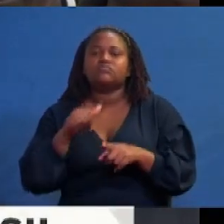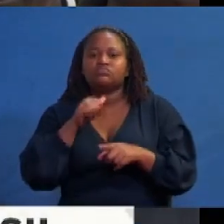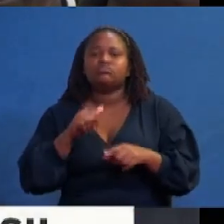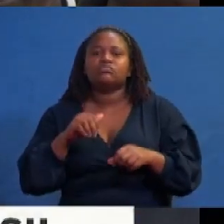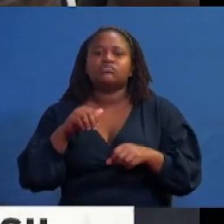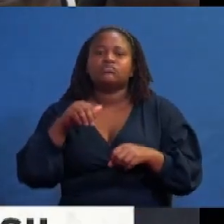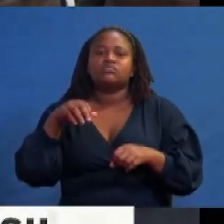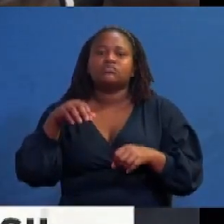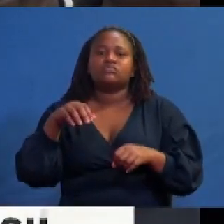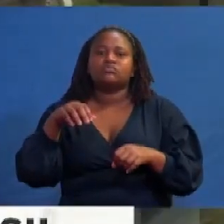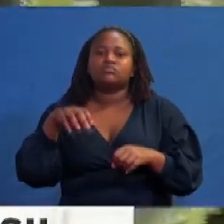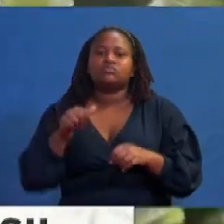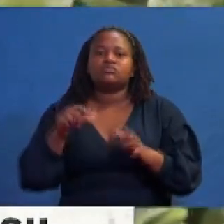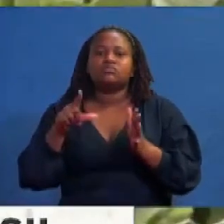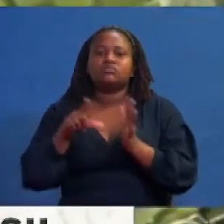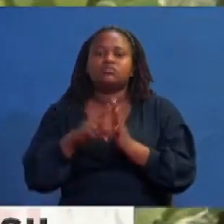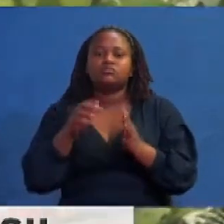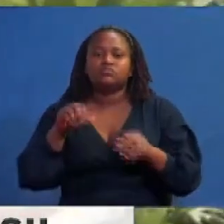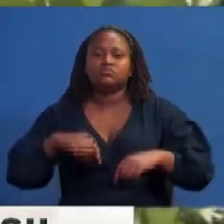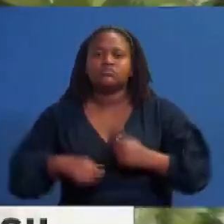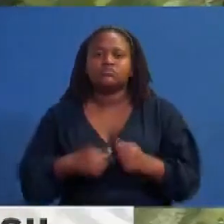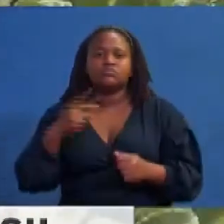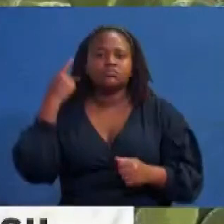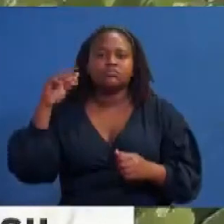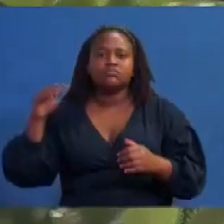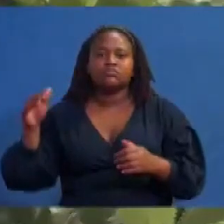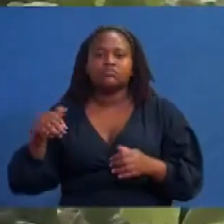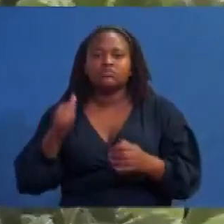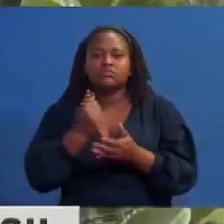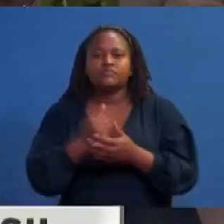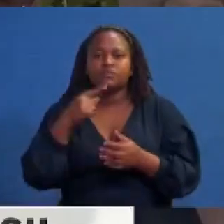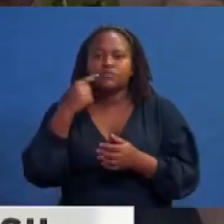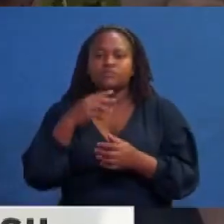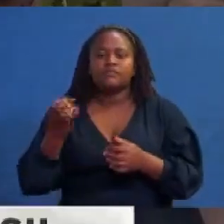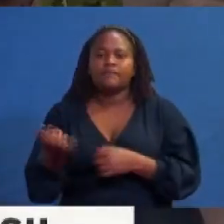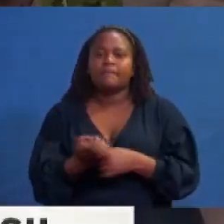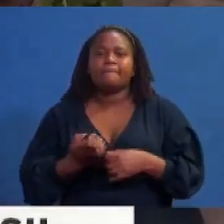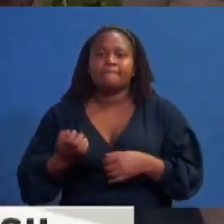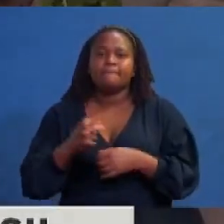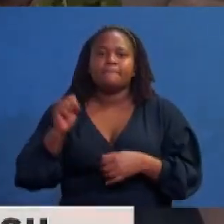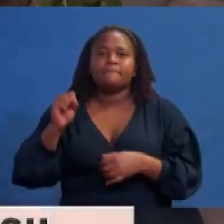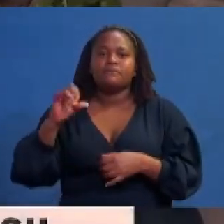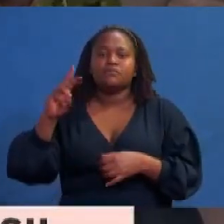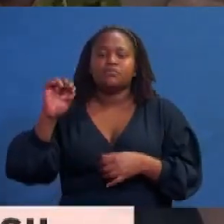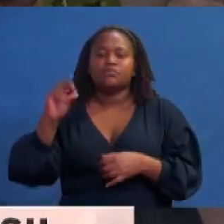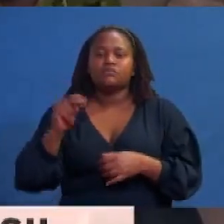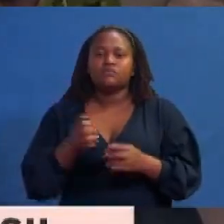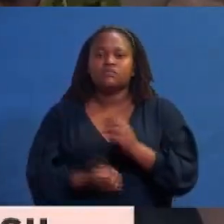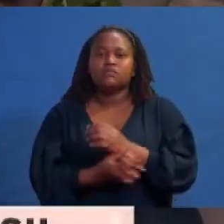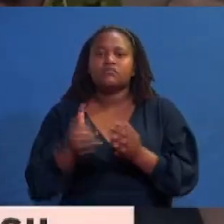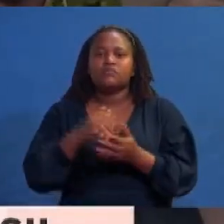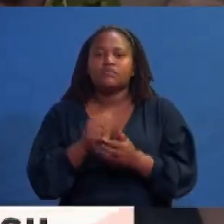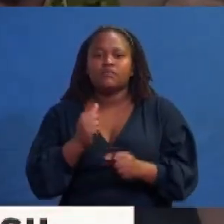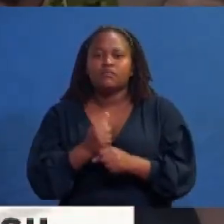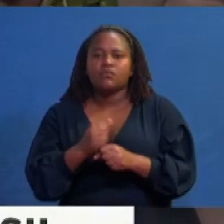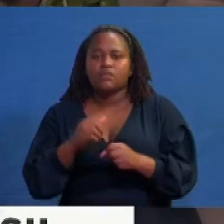the necessary enforcement action. Kisii County Officer in Charge of Environment, Simon Tanui, explained the operation